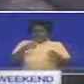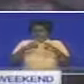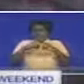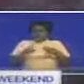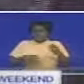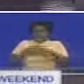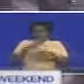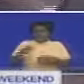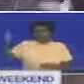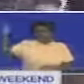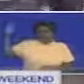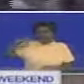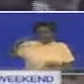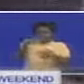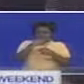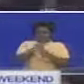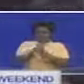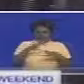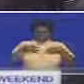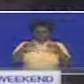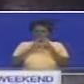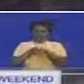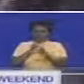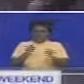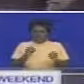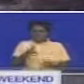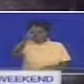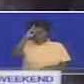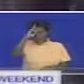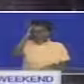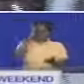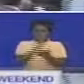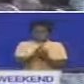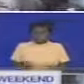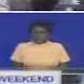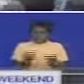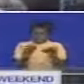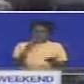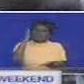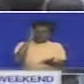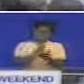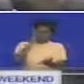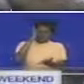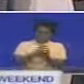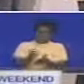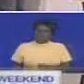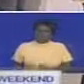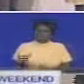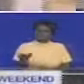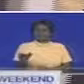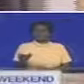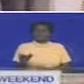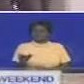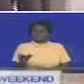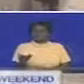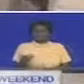Company vehemently denied the report, the police later confirmed that the blast had indeed been caused by a bomb. But